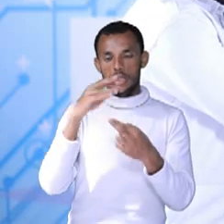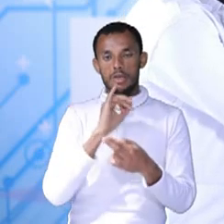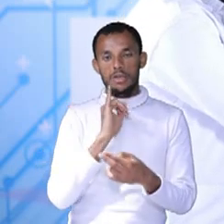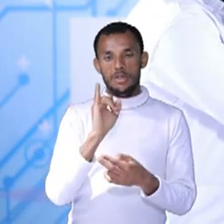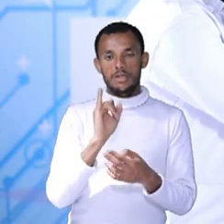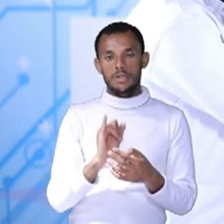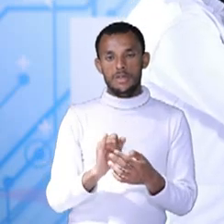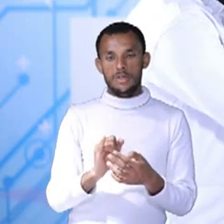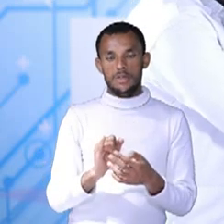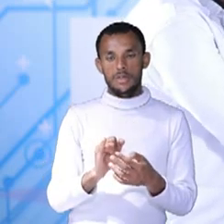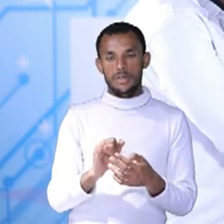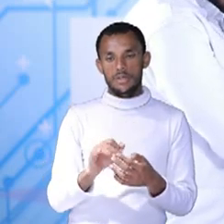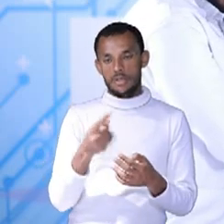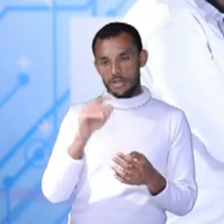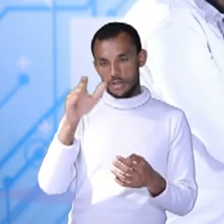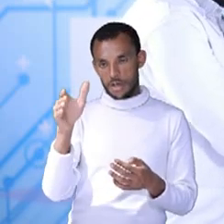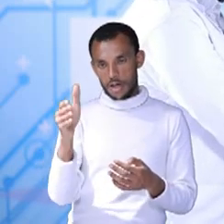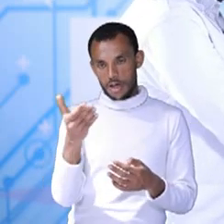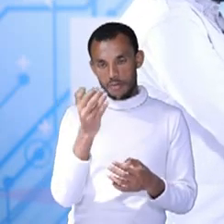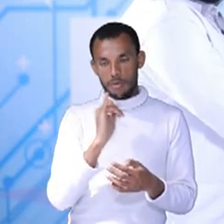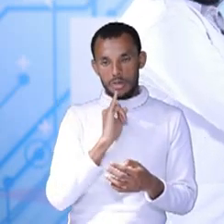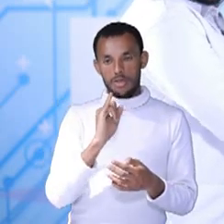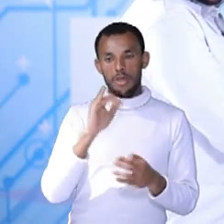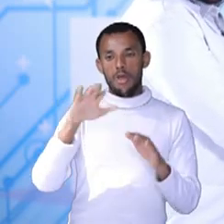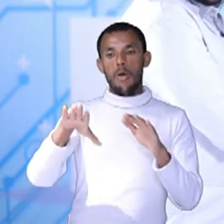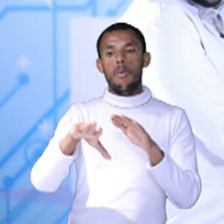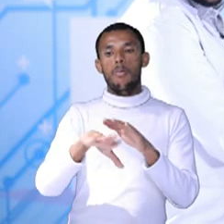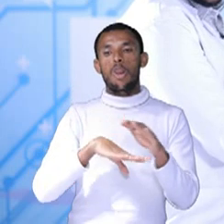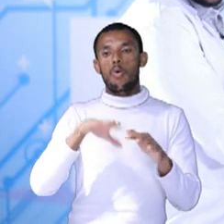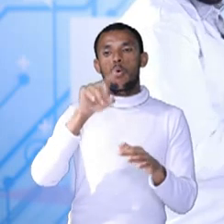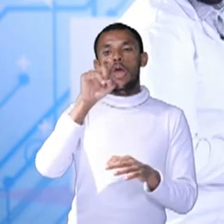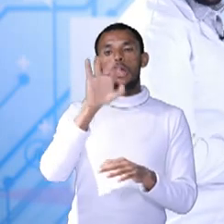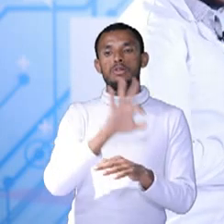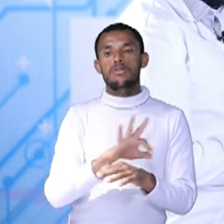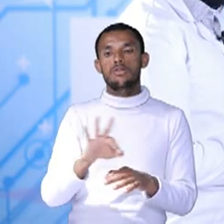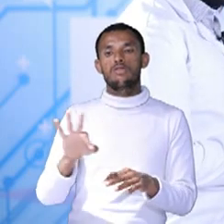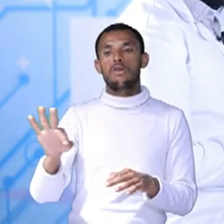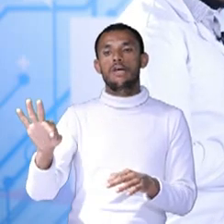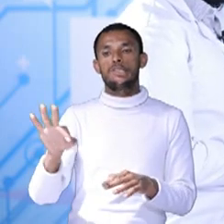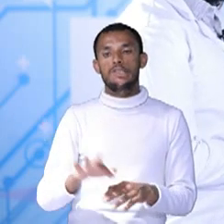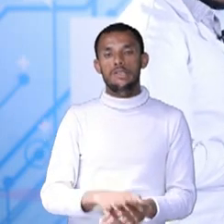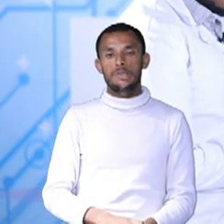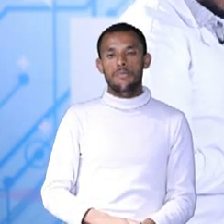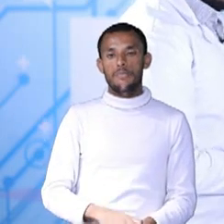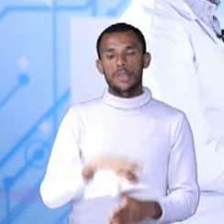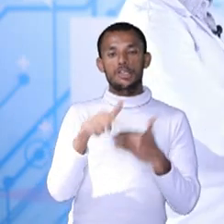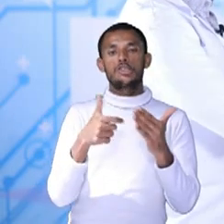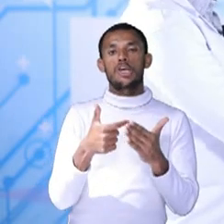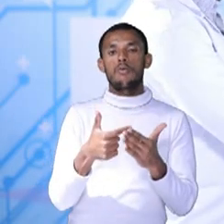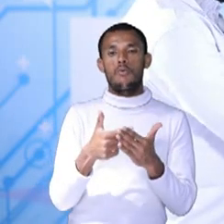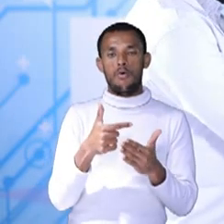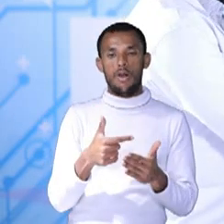is, as you can see, the curve is below x-axis. The curve is below x-axis.